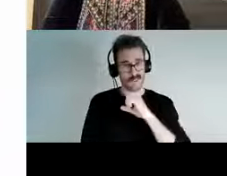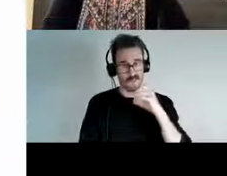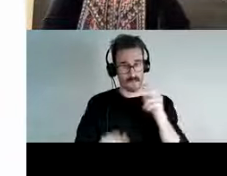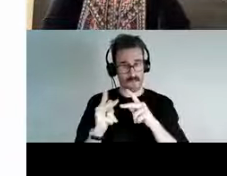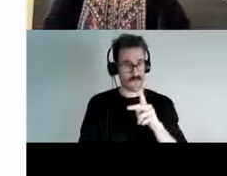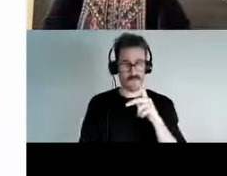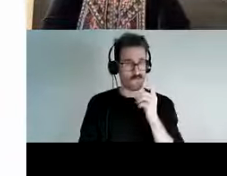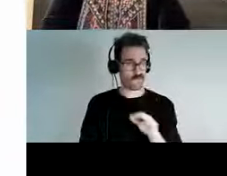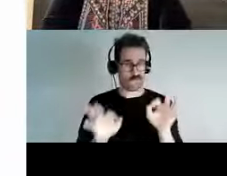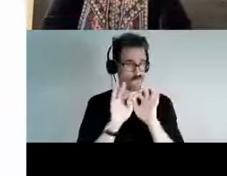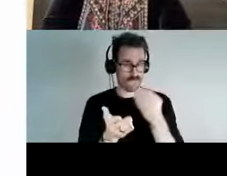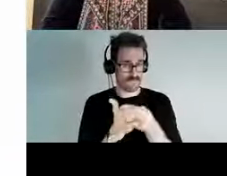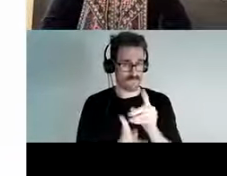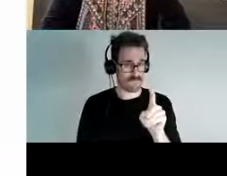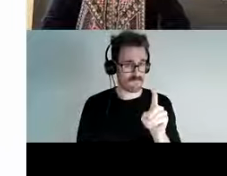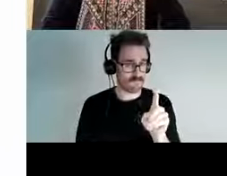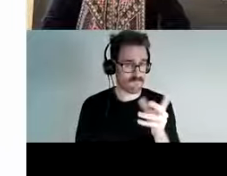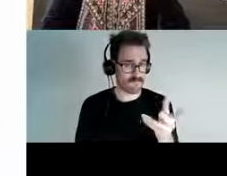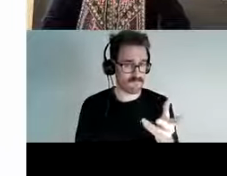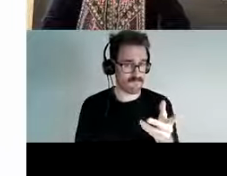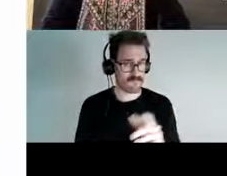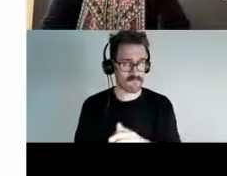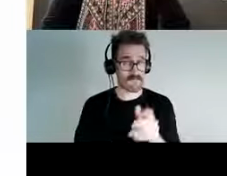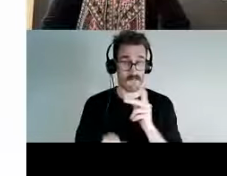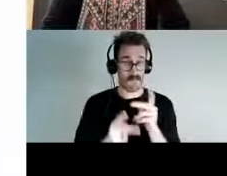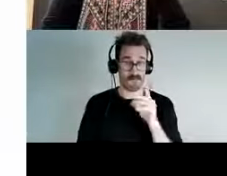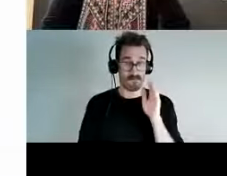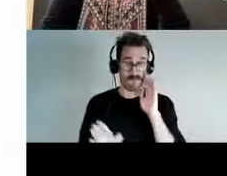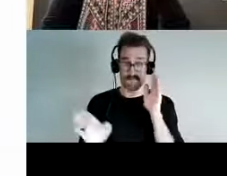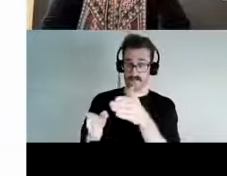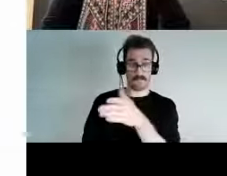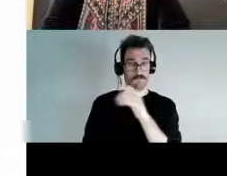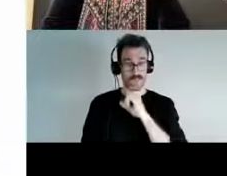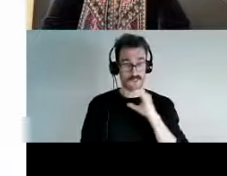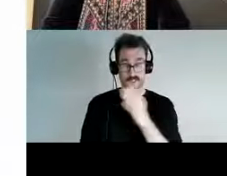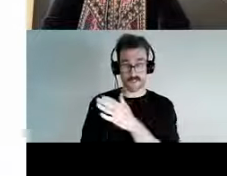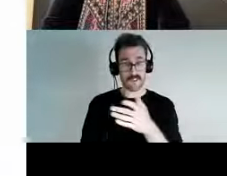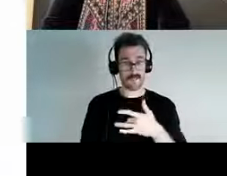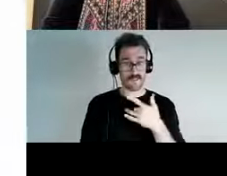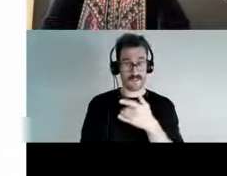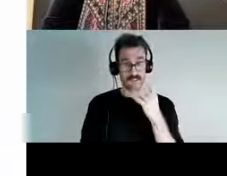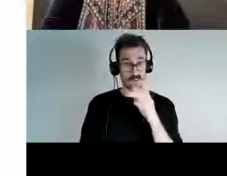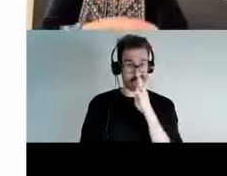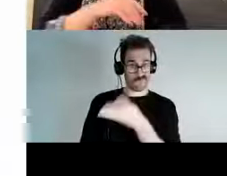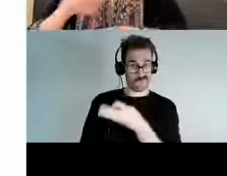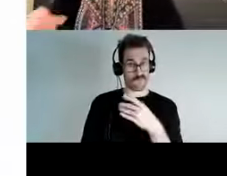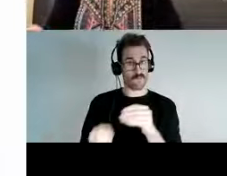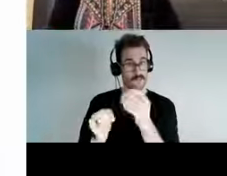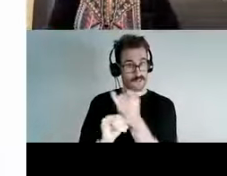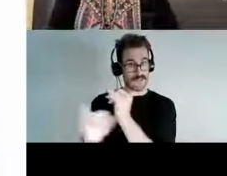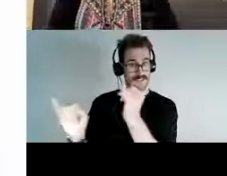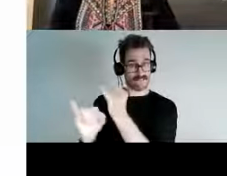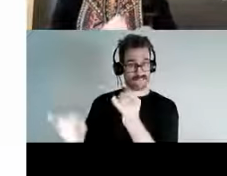other people. Others say drawing attention to older persons increases their social isolation. This is not borne out